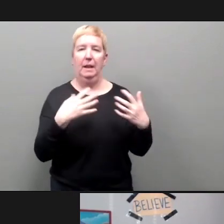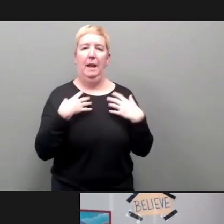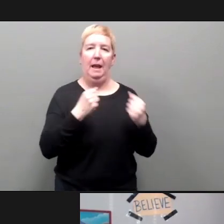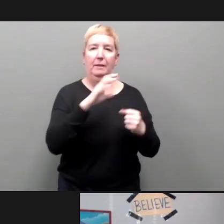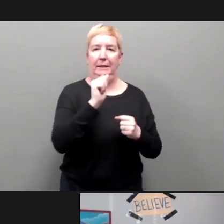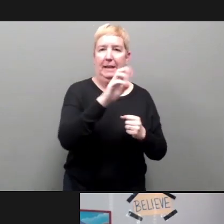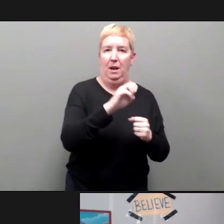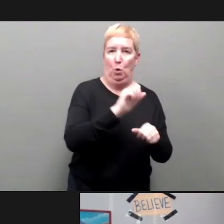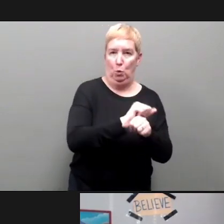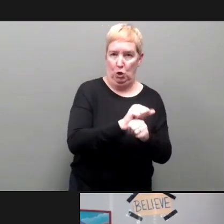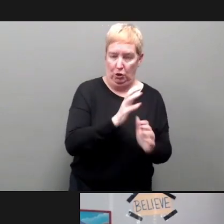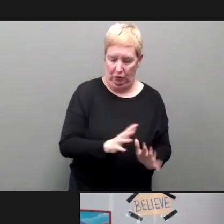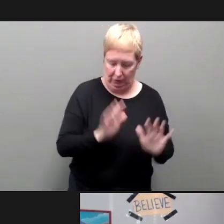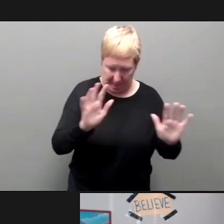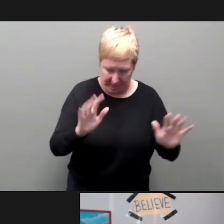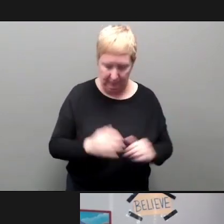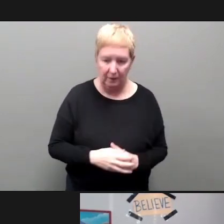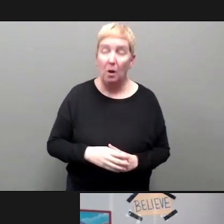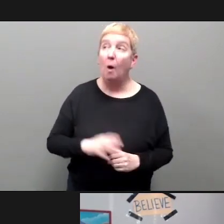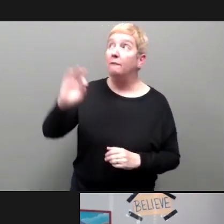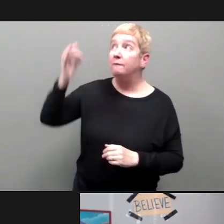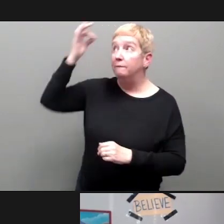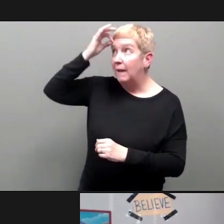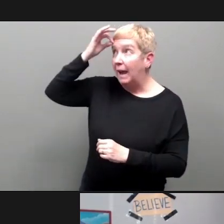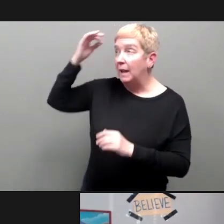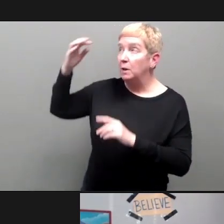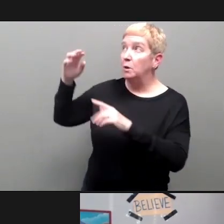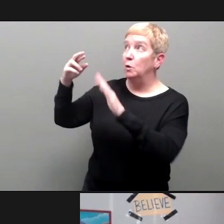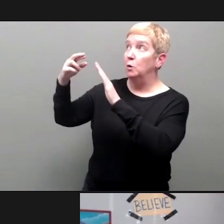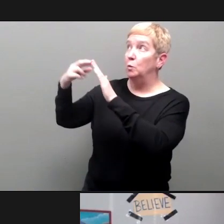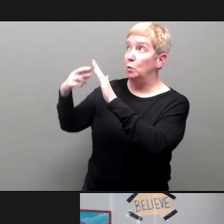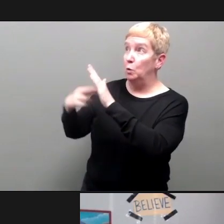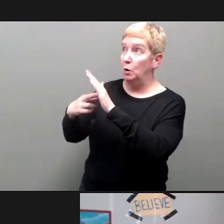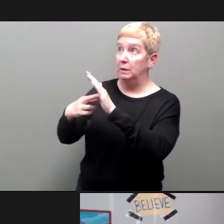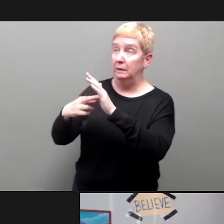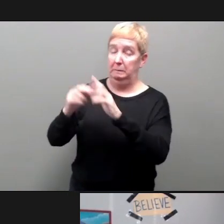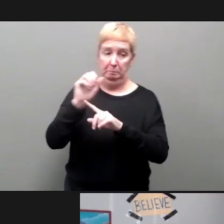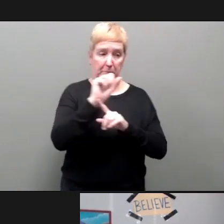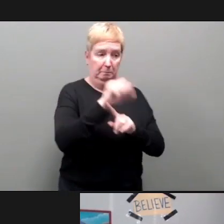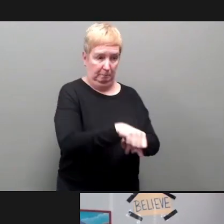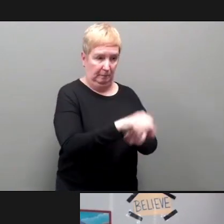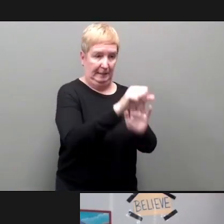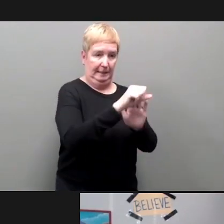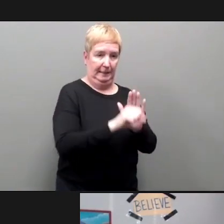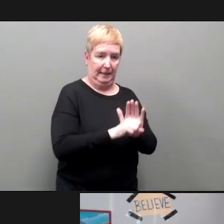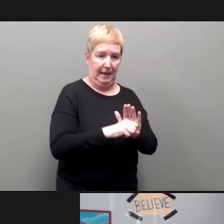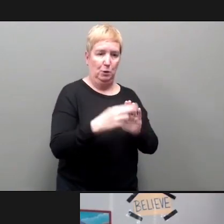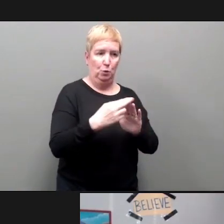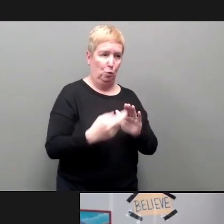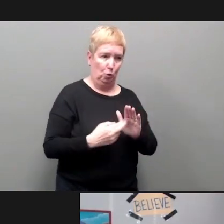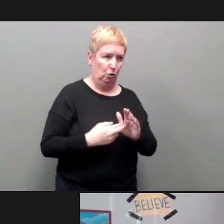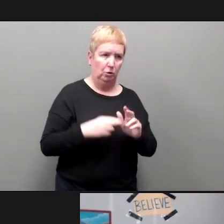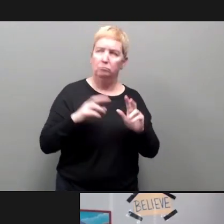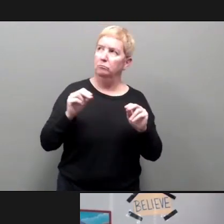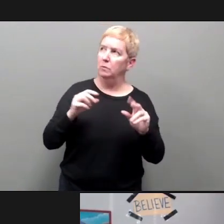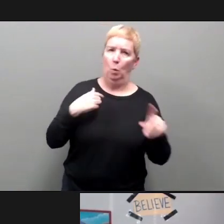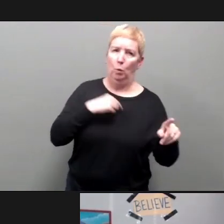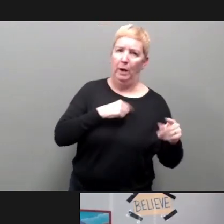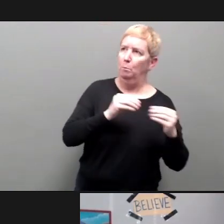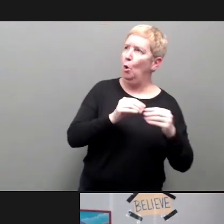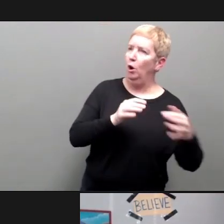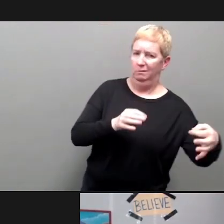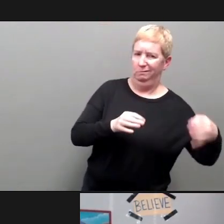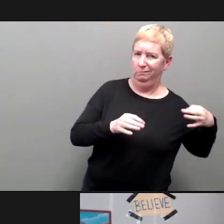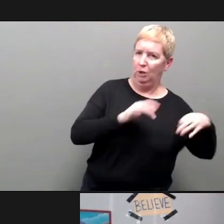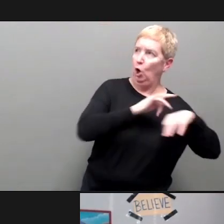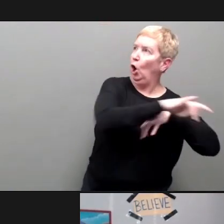rules and things like that don't have to override the state. I think we just are getting it done sooner. And, a large part